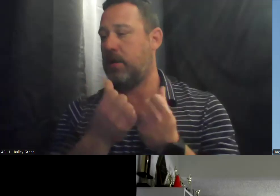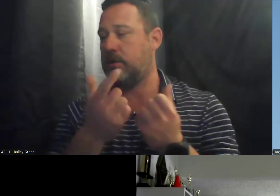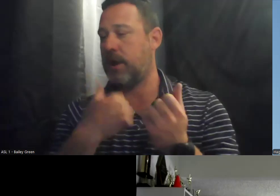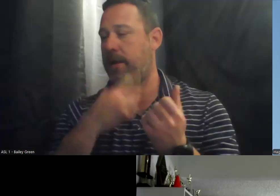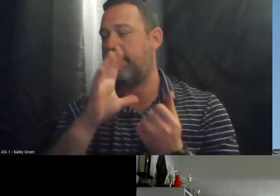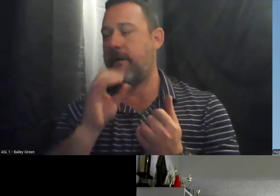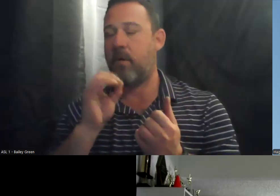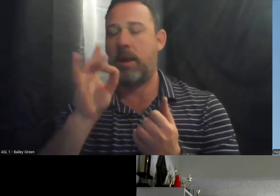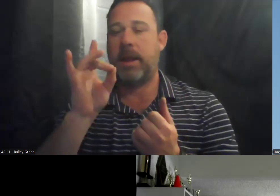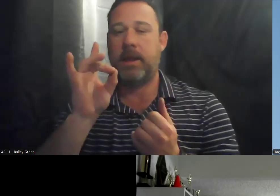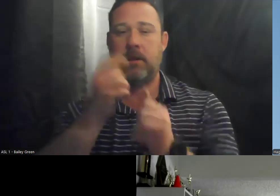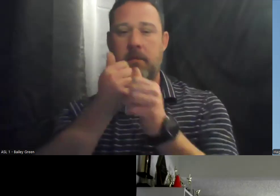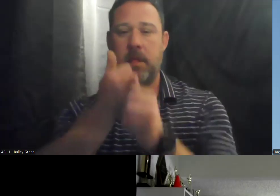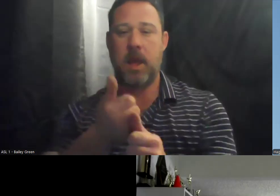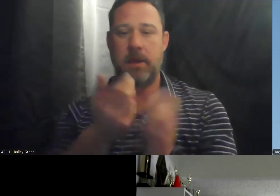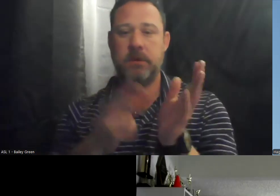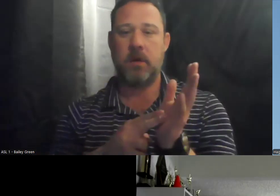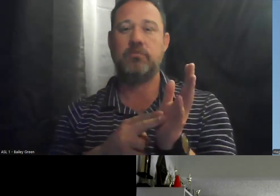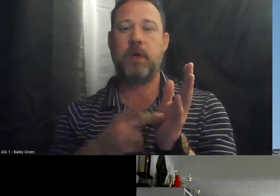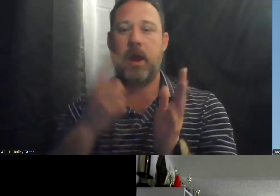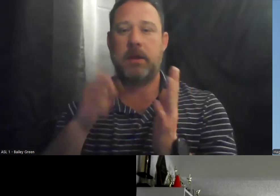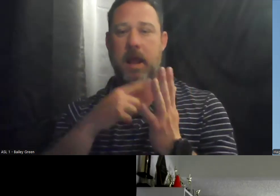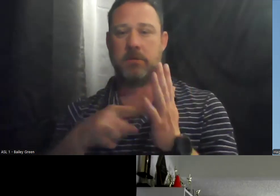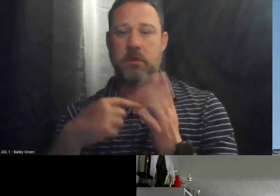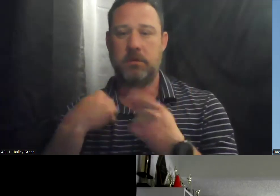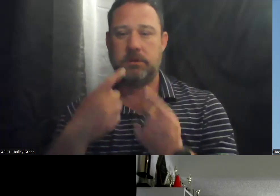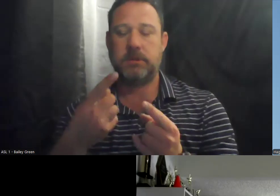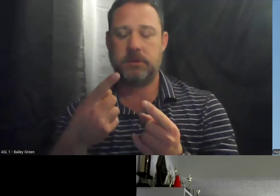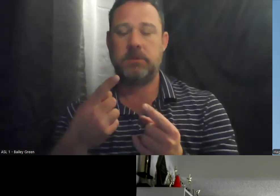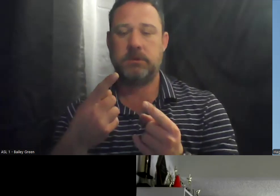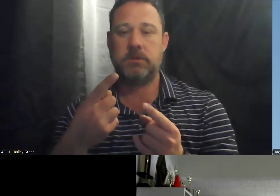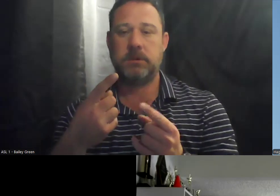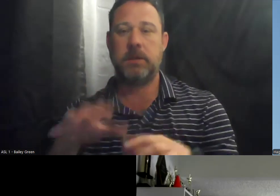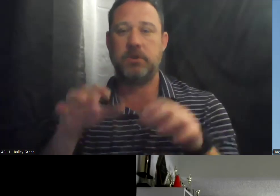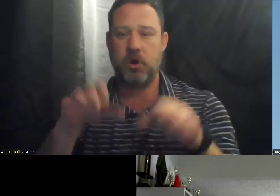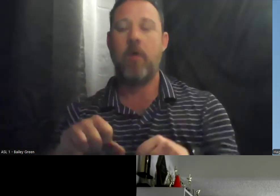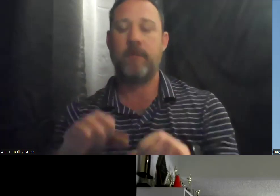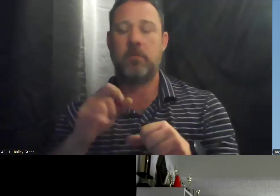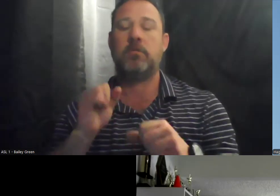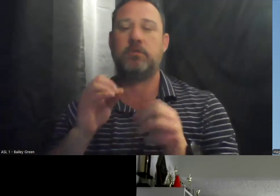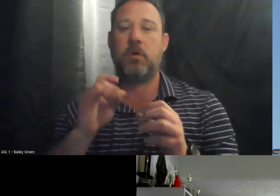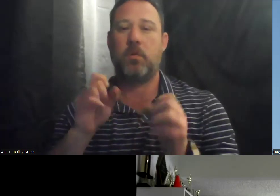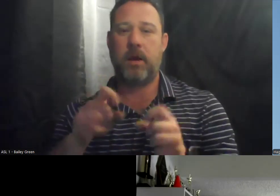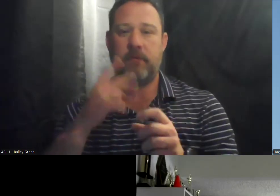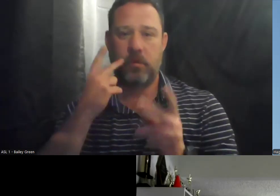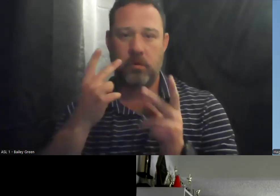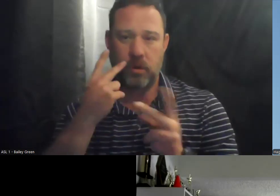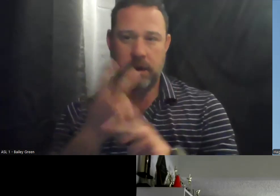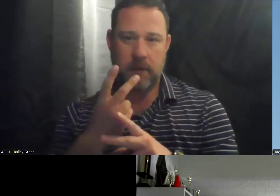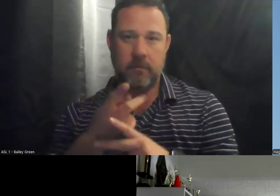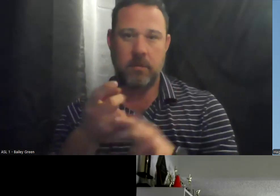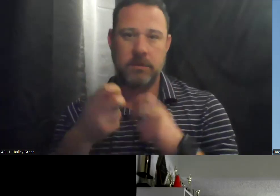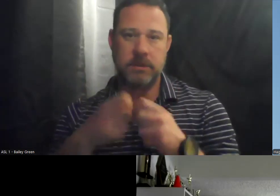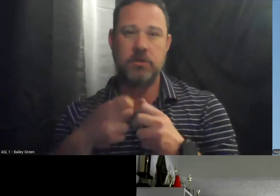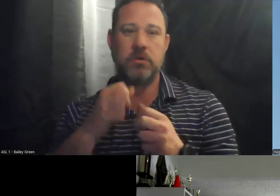508 compliance contract canceled since the administration took over. So we have to look very carefully at these issues and make